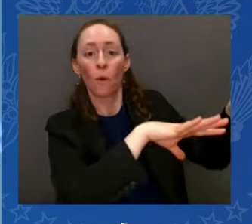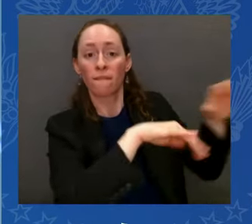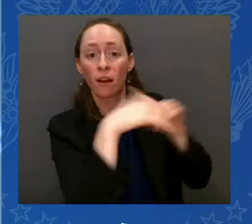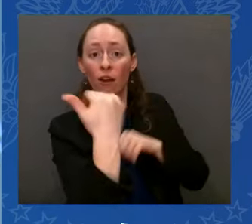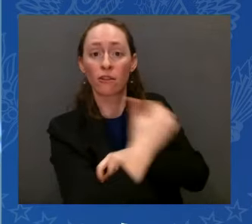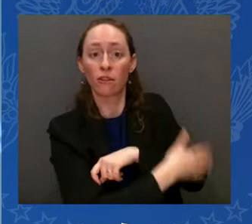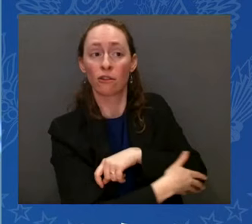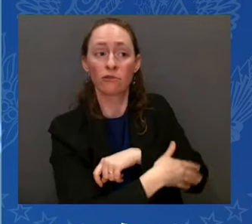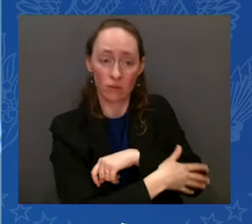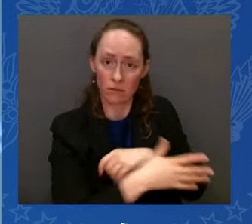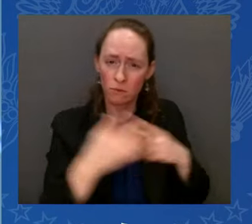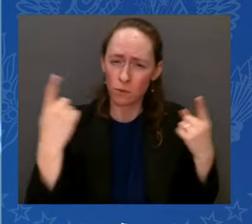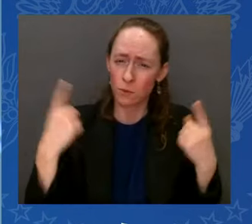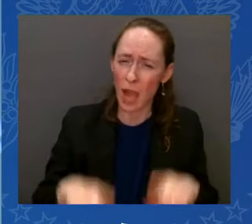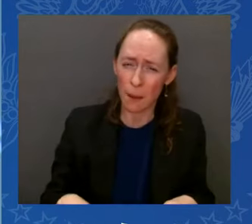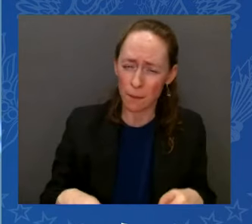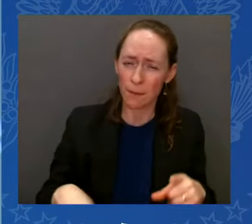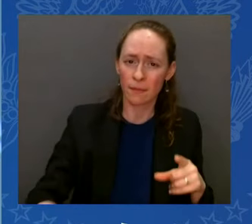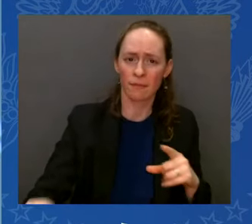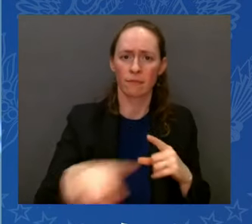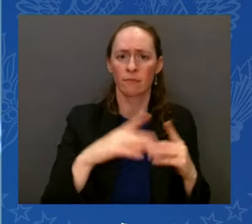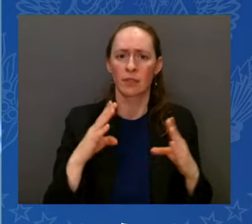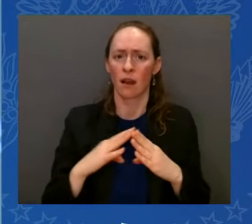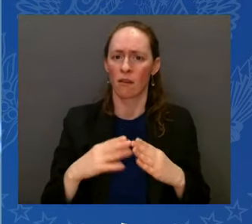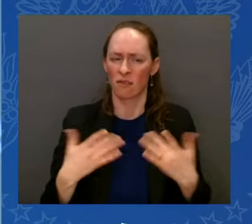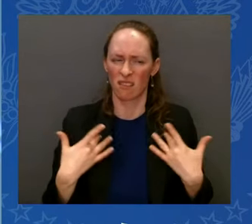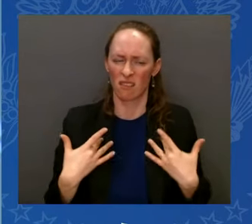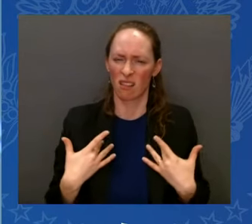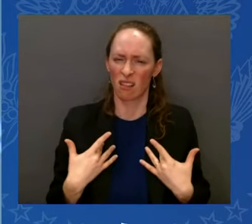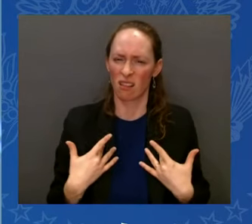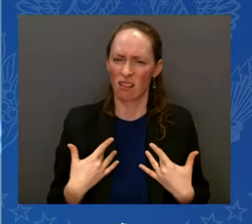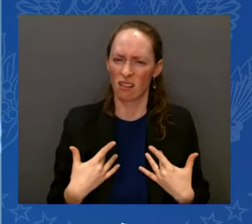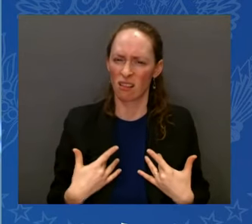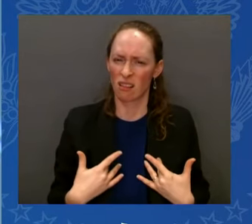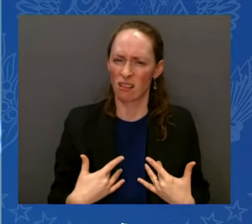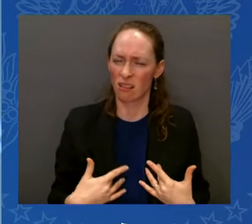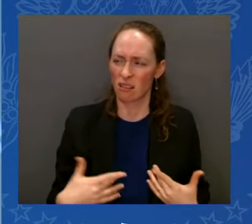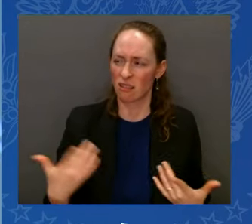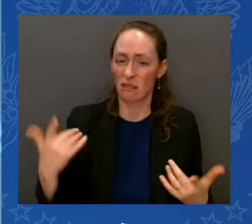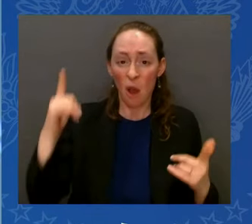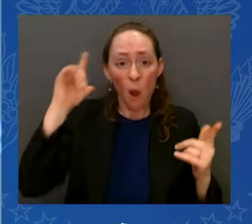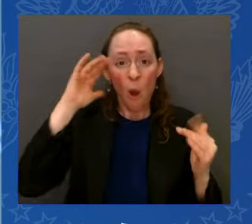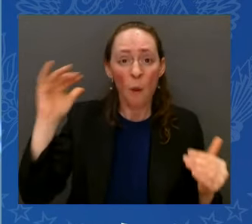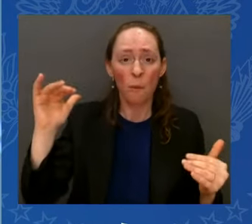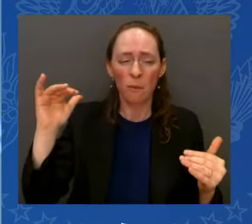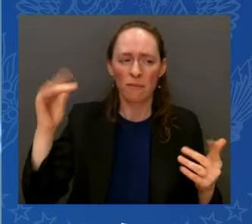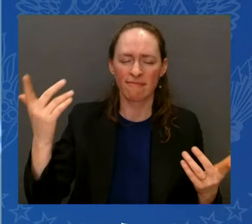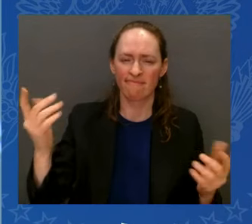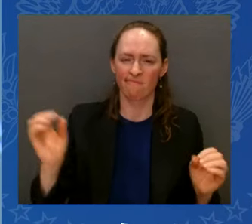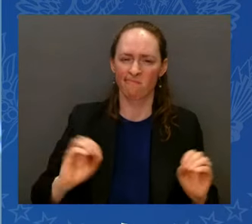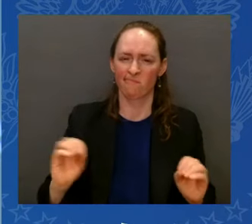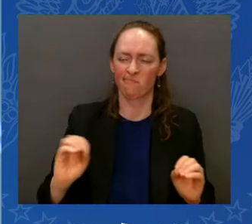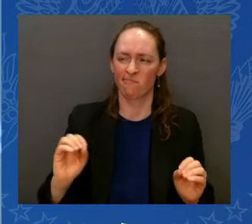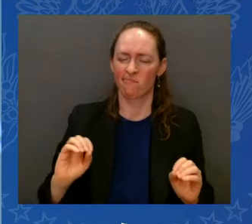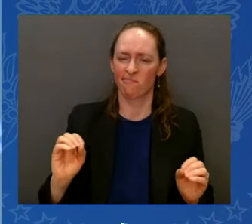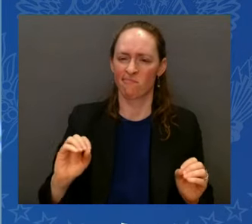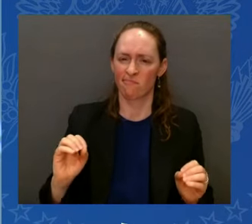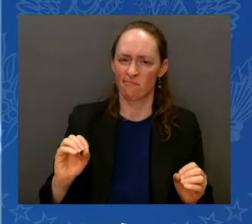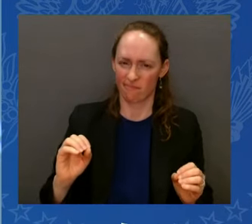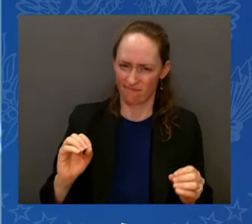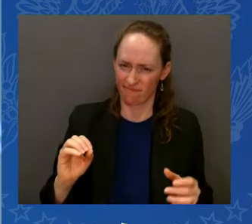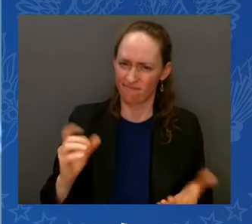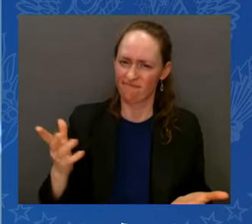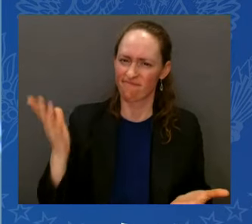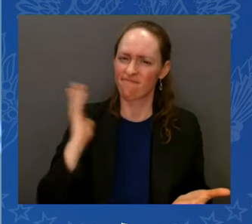devastated. You lose hope. How many of you have heard someone say to you, well, my daughter came up to me and said, I can't live here anymore, Mom. There's